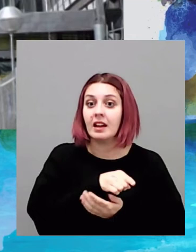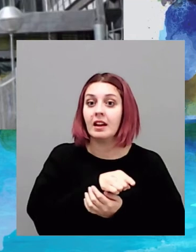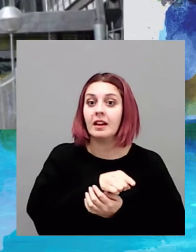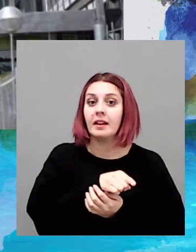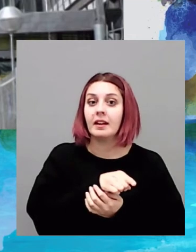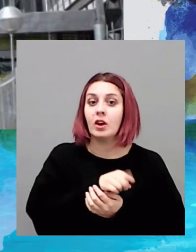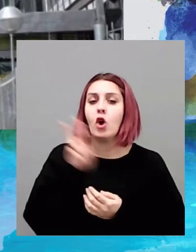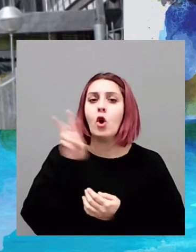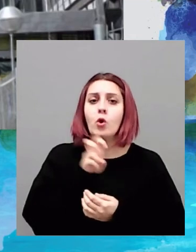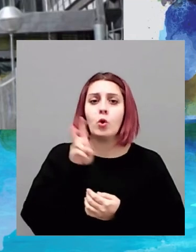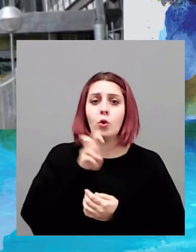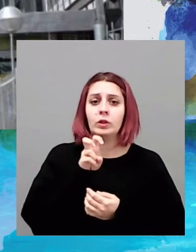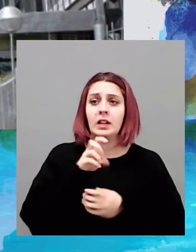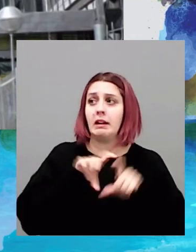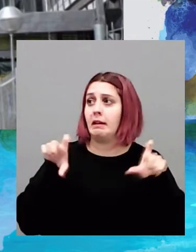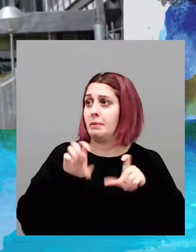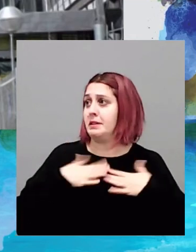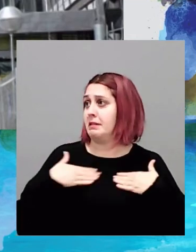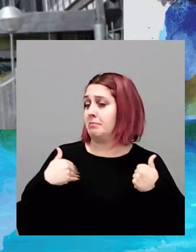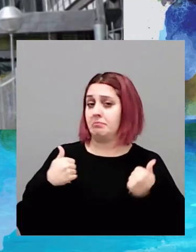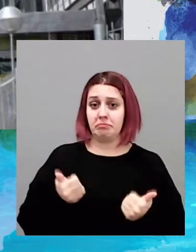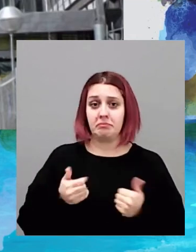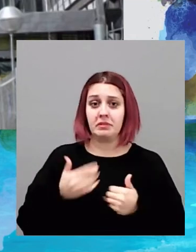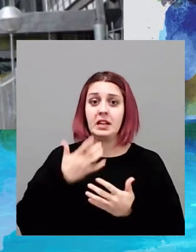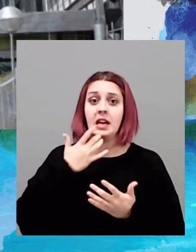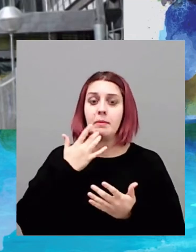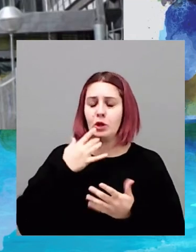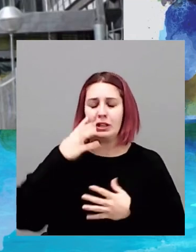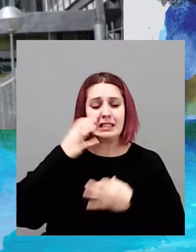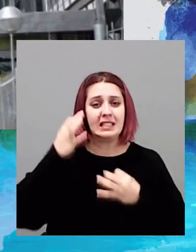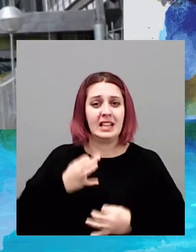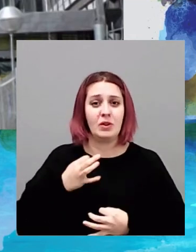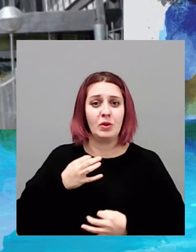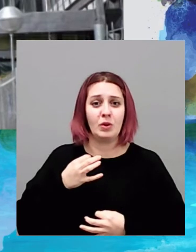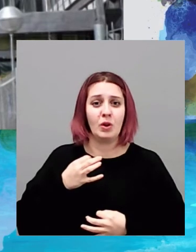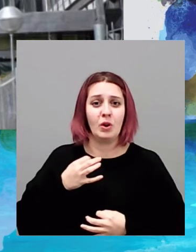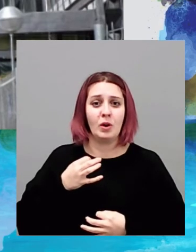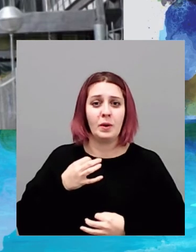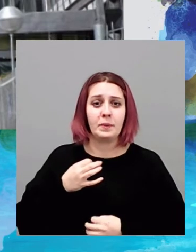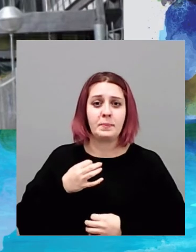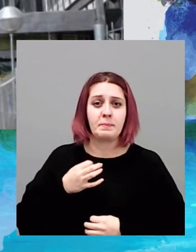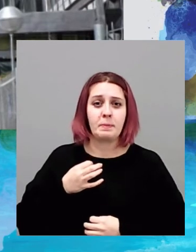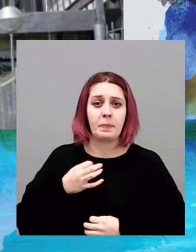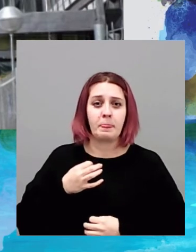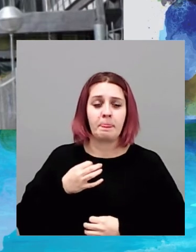accessible digital resources can be useful for any type of company.